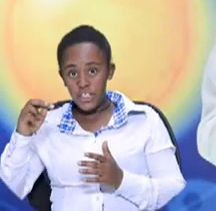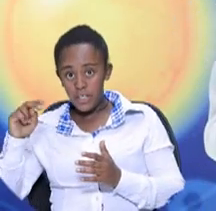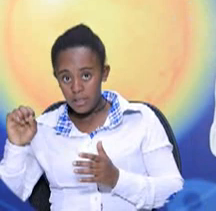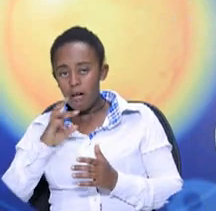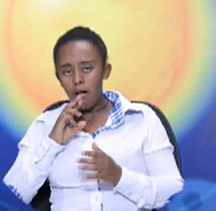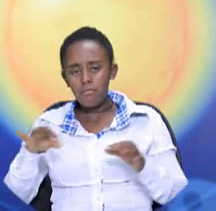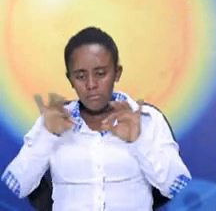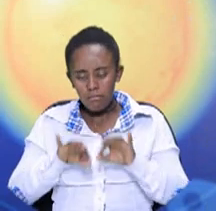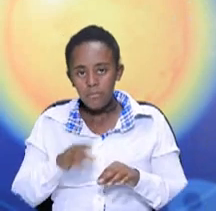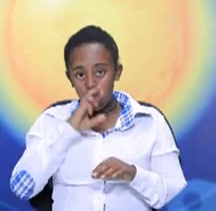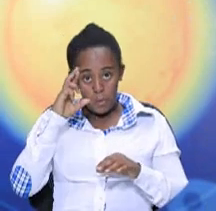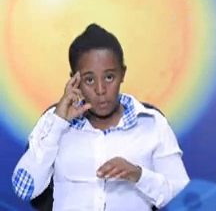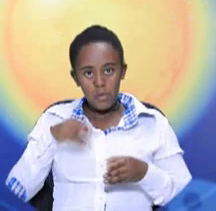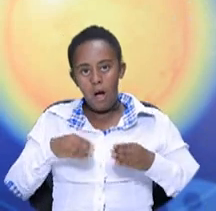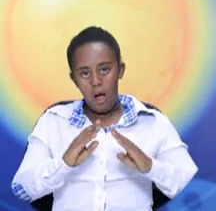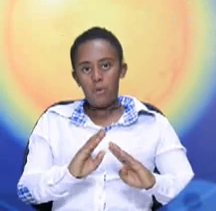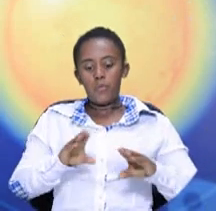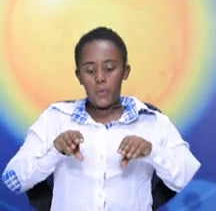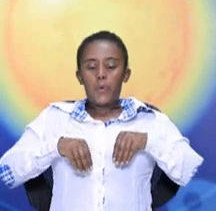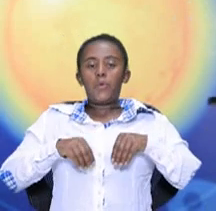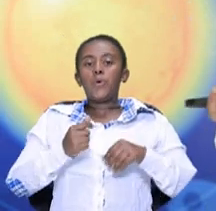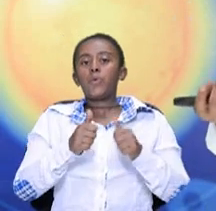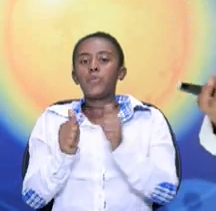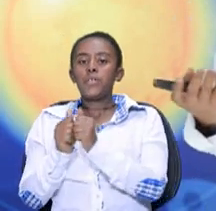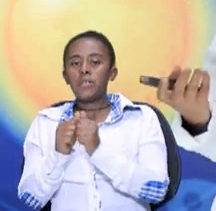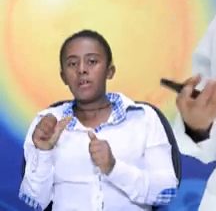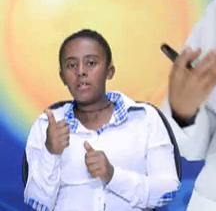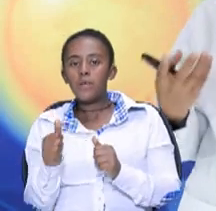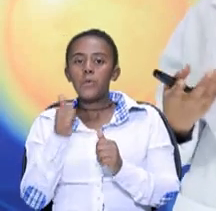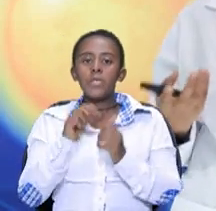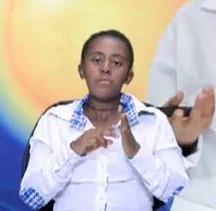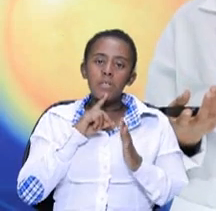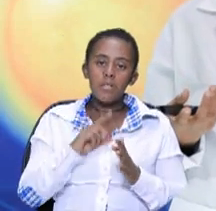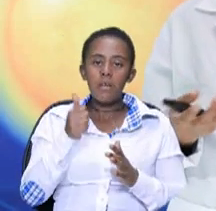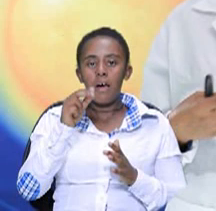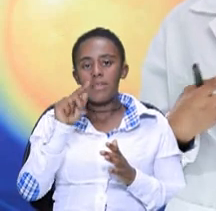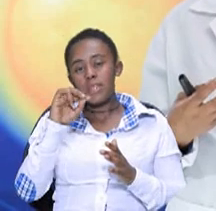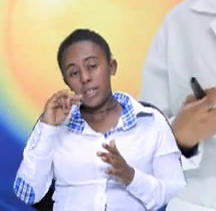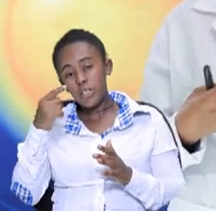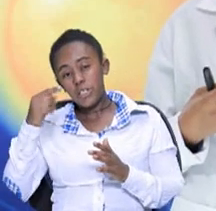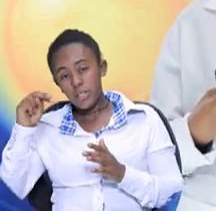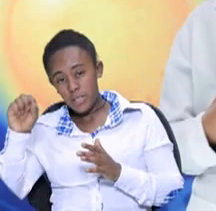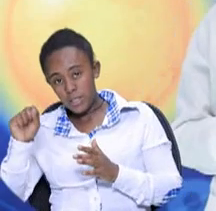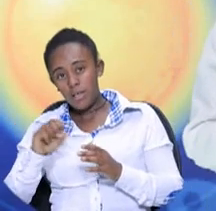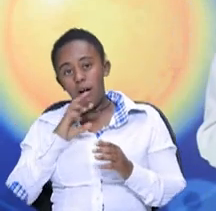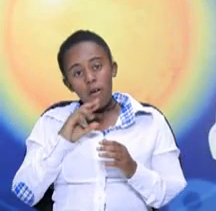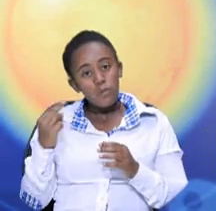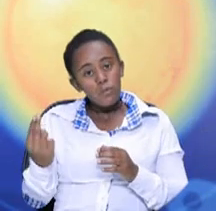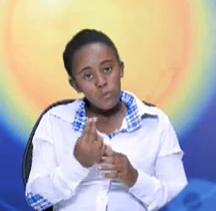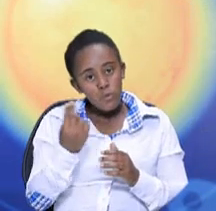important because they allow cells to recognize with each other, which means antigens are used